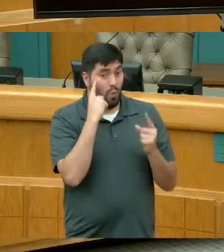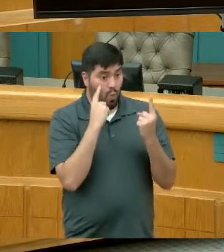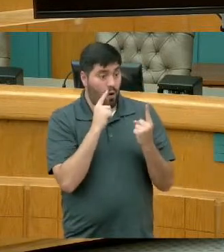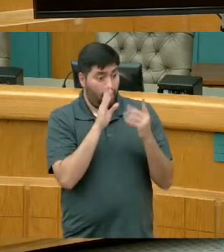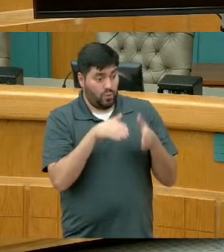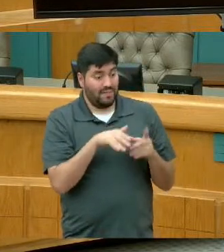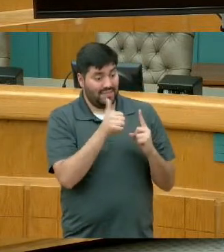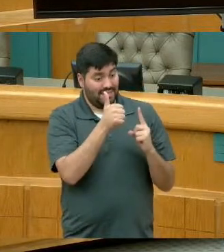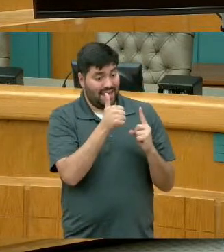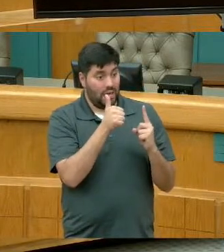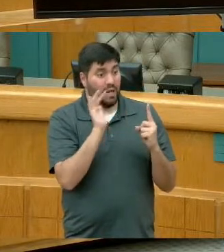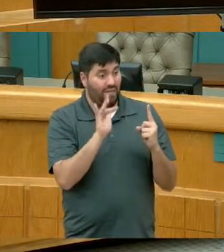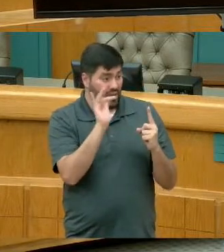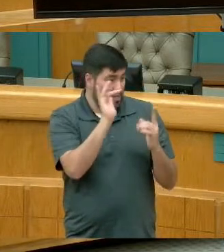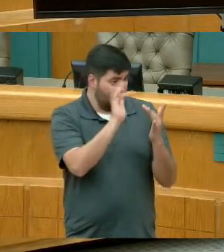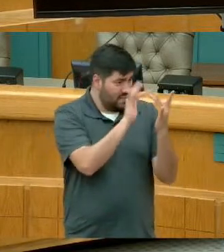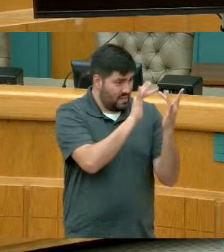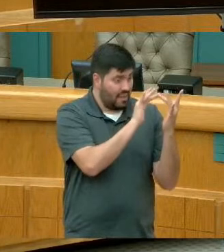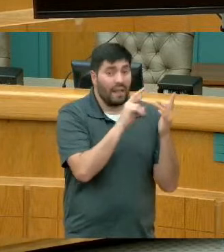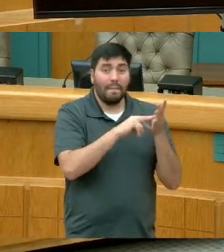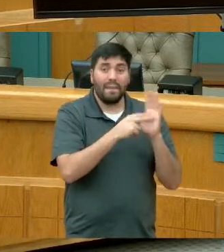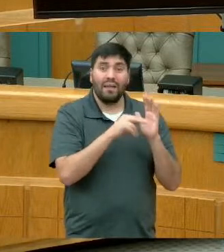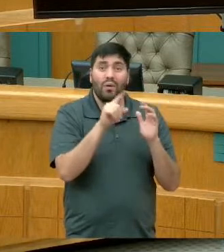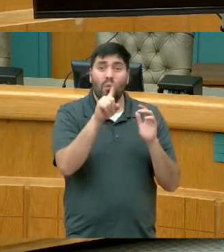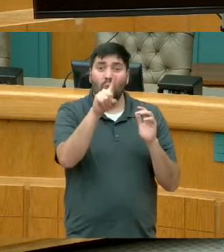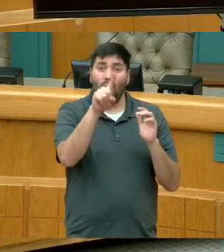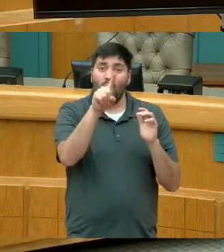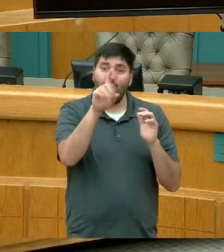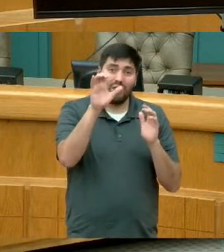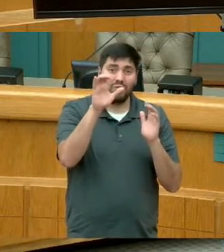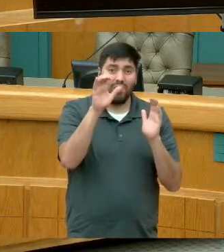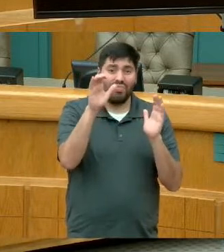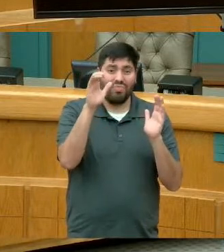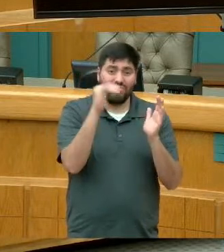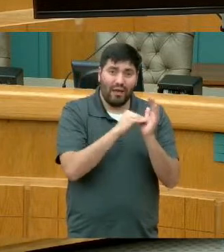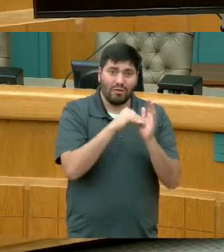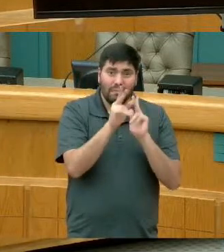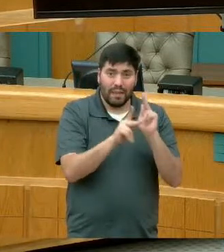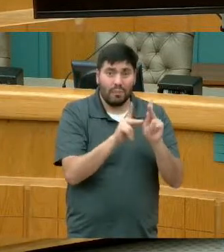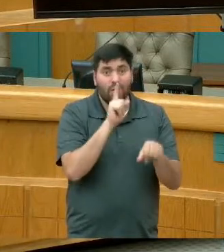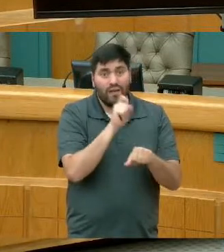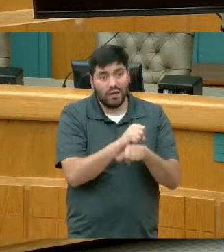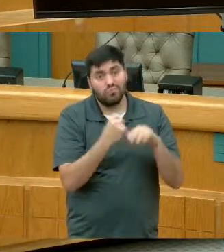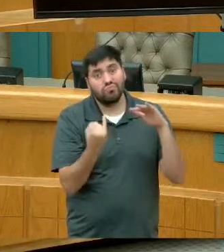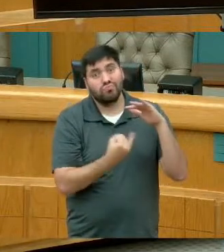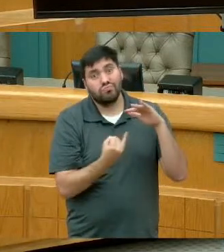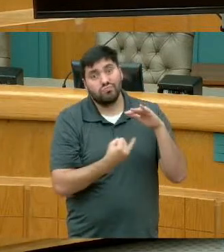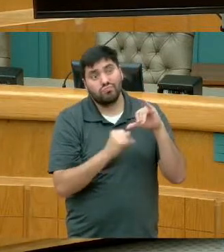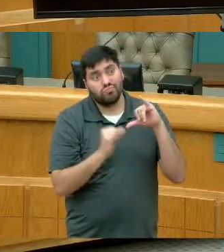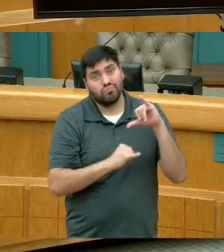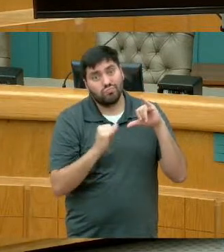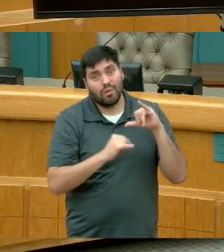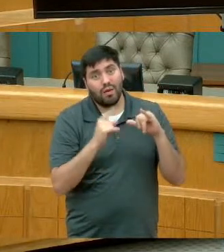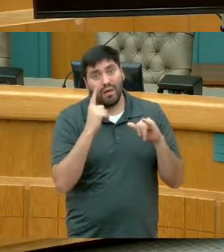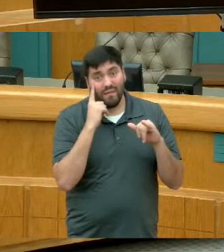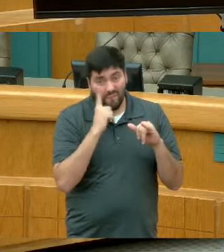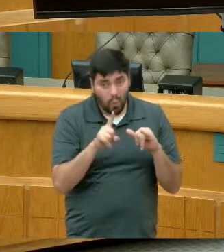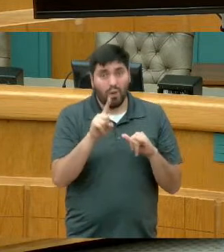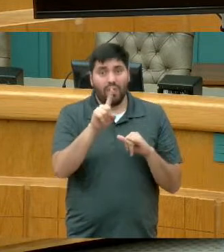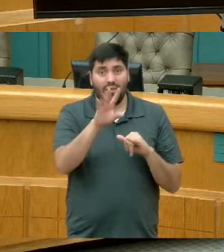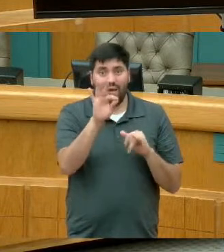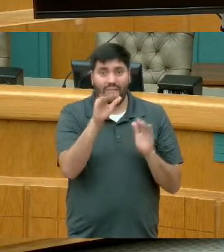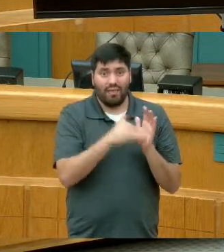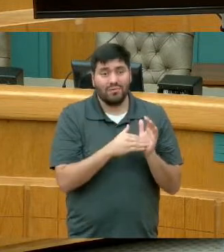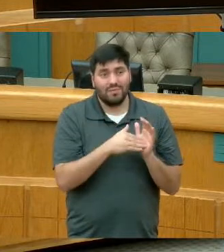10 people, that would be 100,000 people for the month of July that we've actually placed in quarantine for those